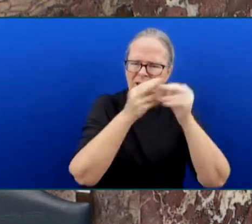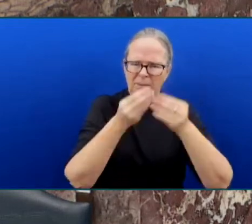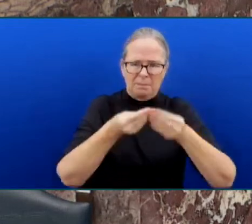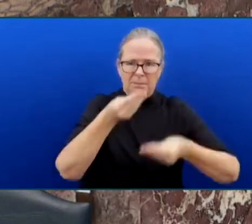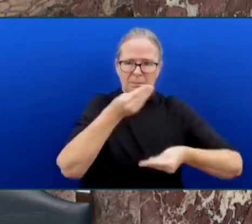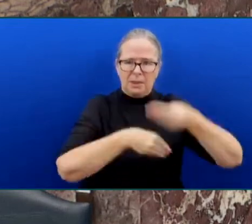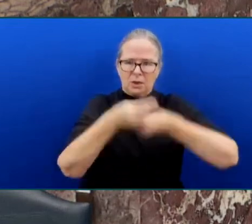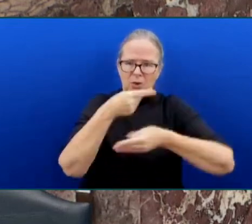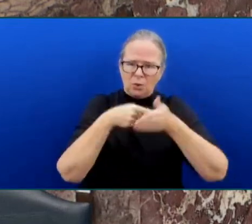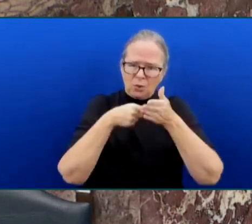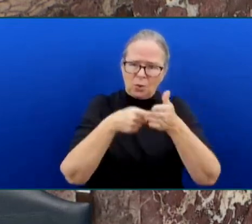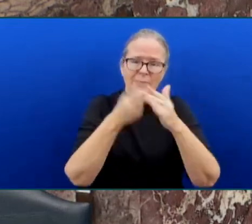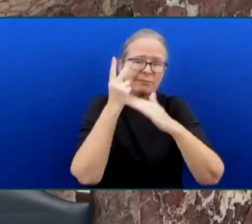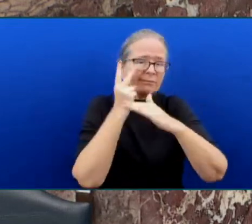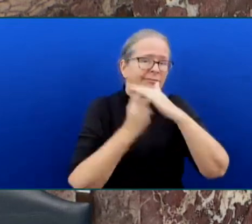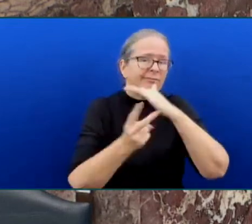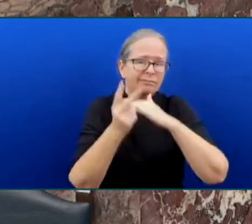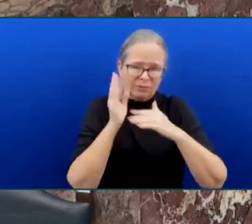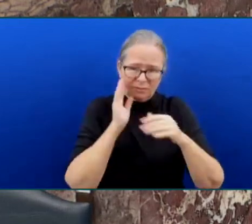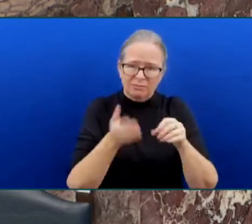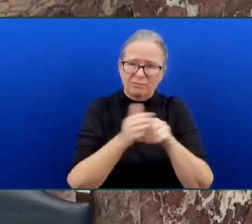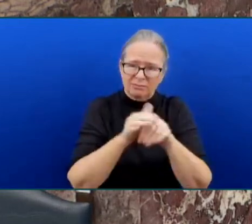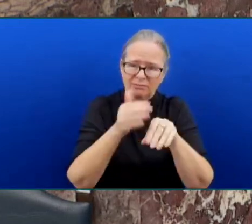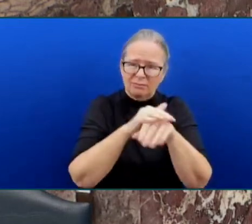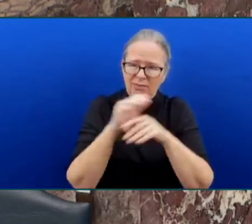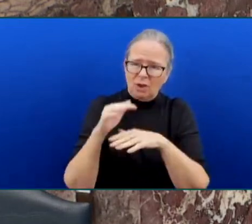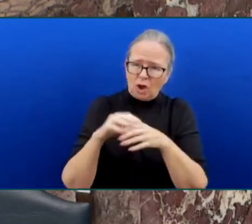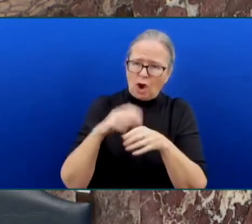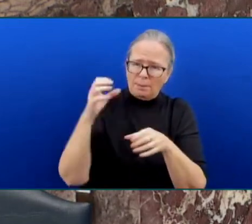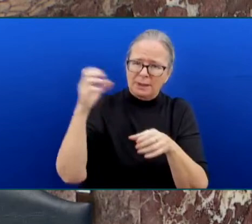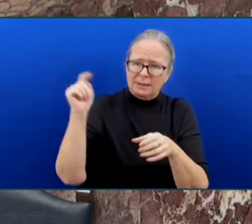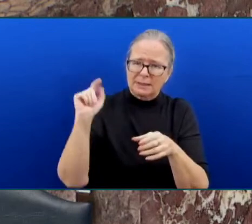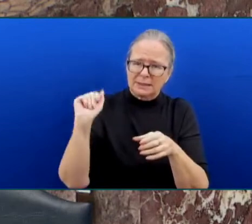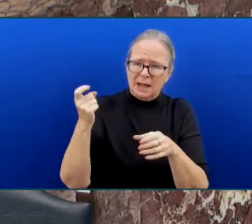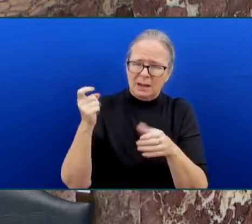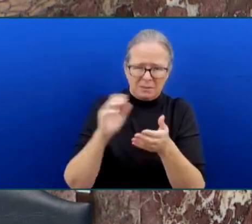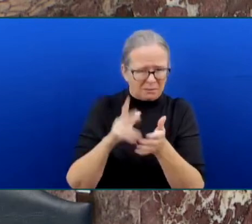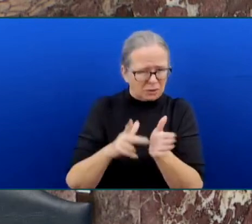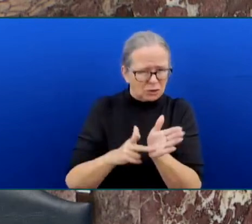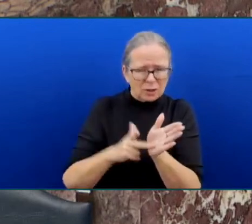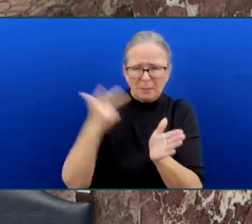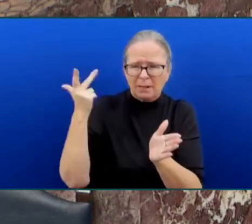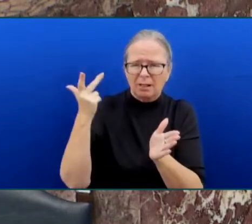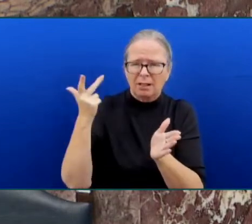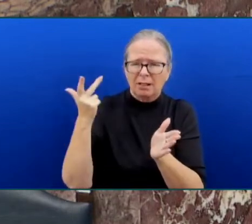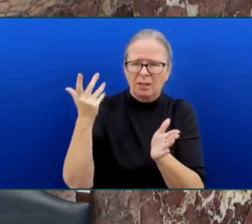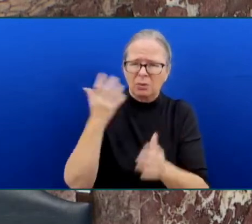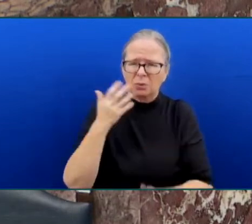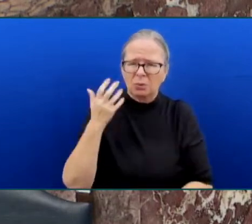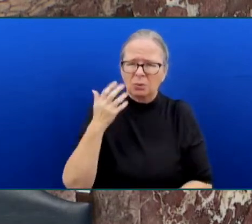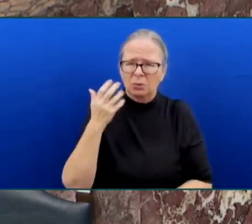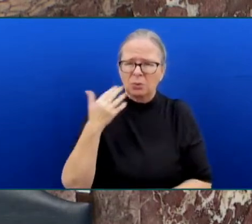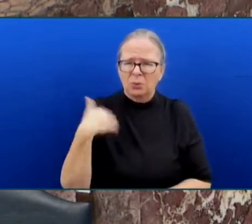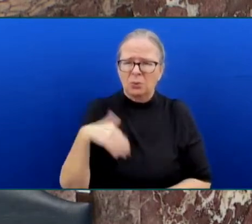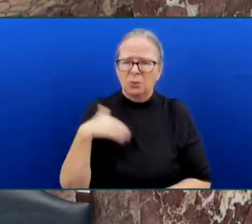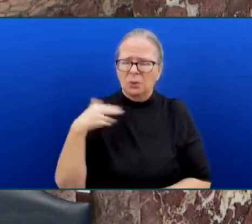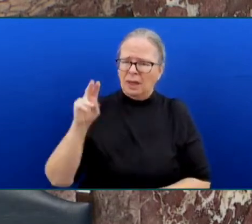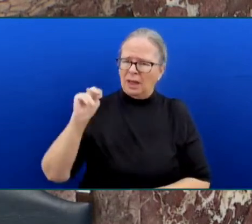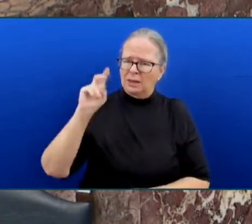the carbon tax. Don't be fooled. The NDP have a plan to gut family incomes by a